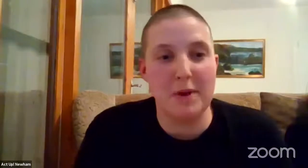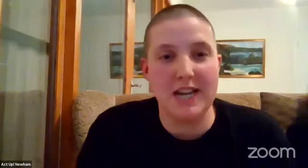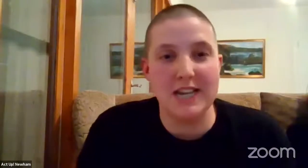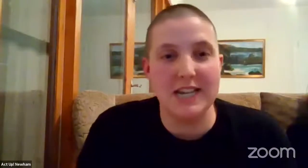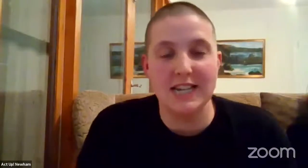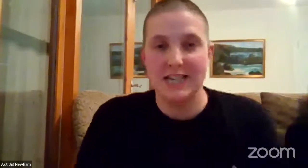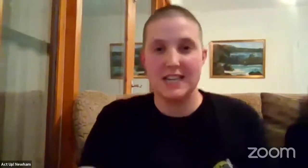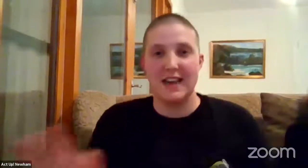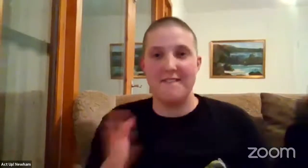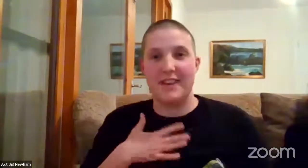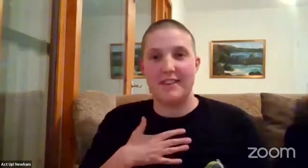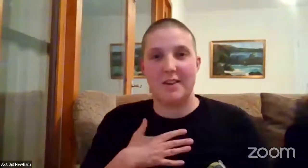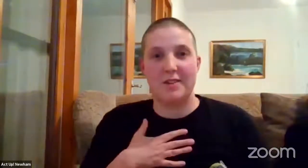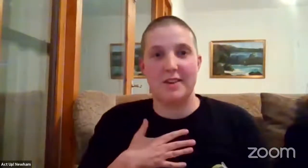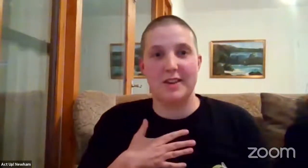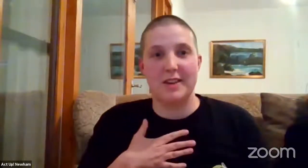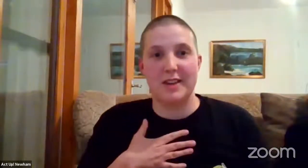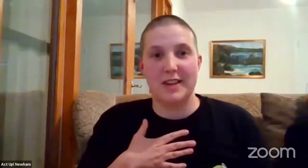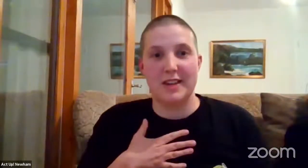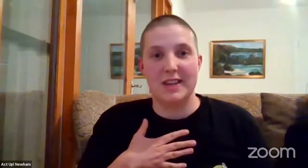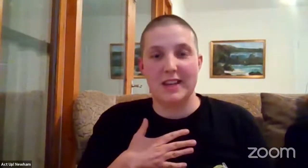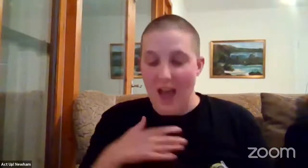Am I spotlighted?